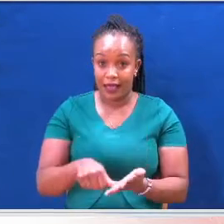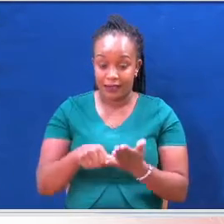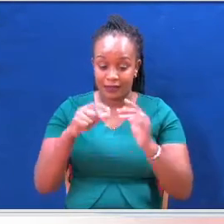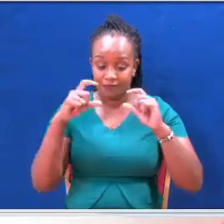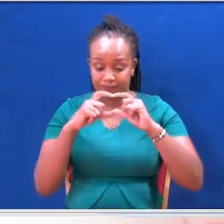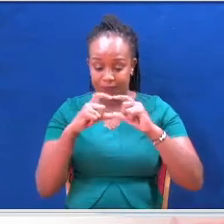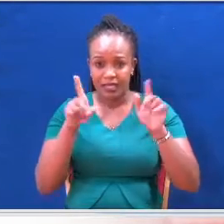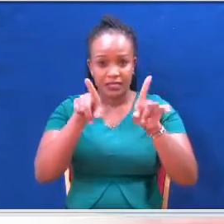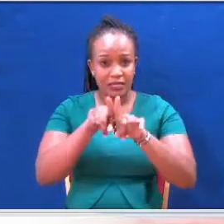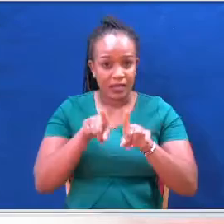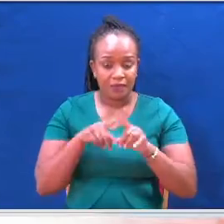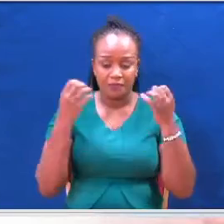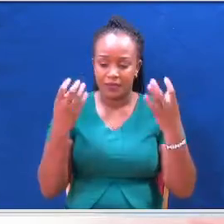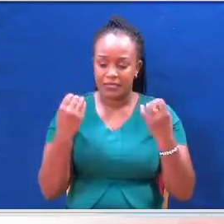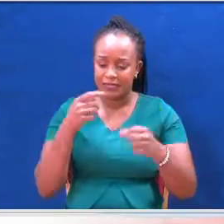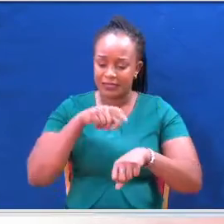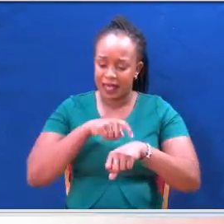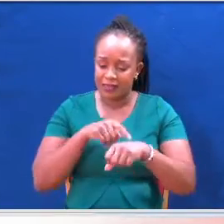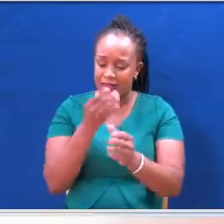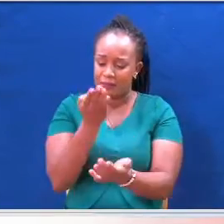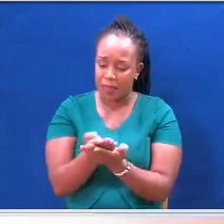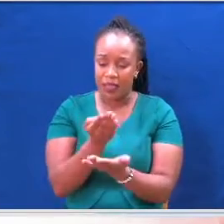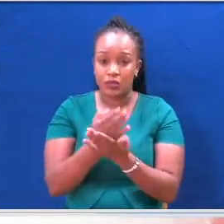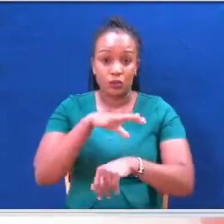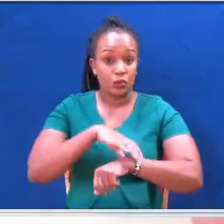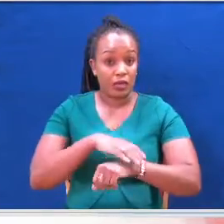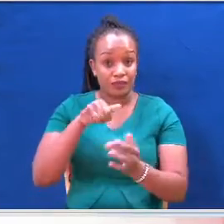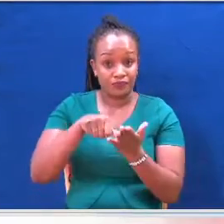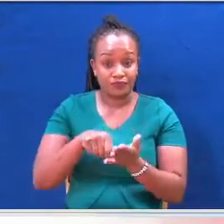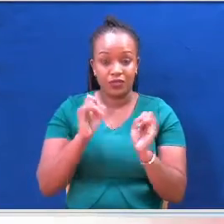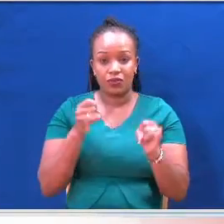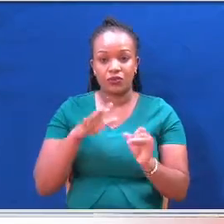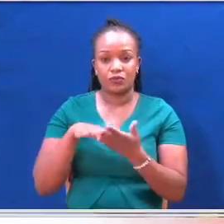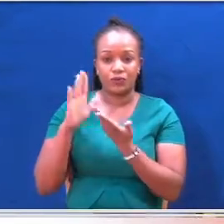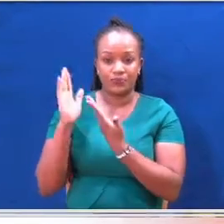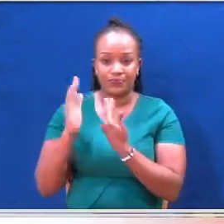quest for identification as Kenyan citizens. David Mudoka has the details.